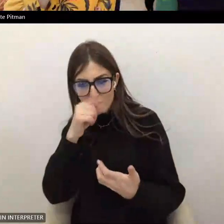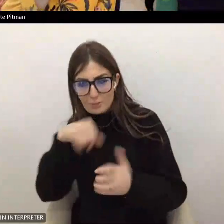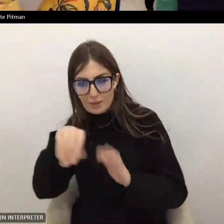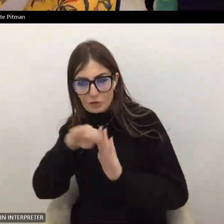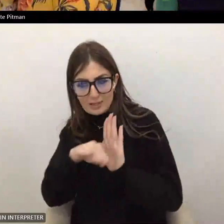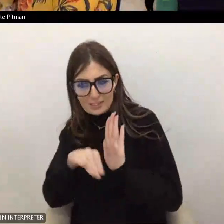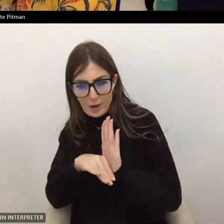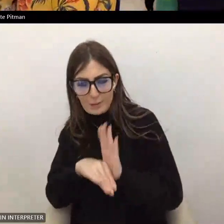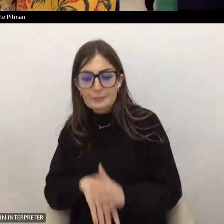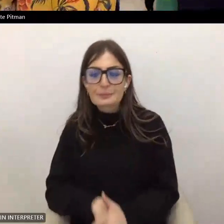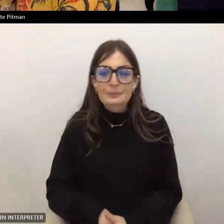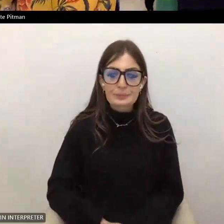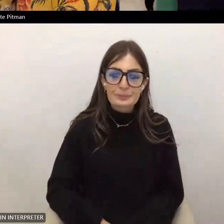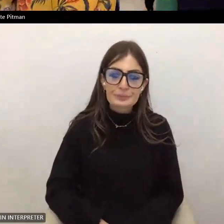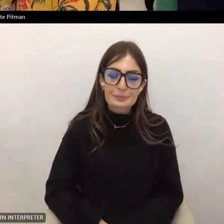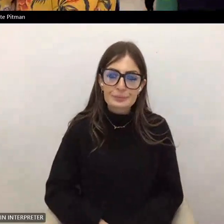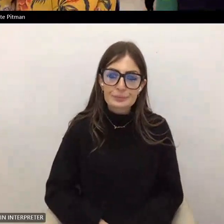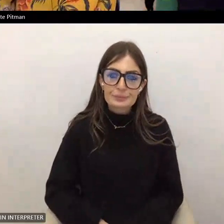criteria.